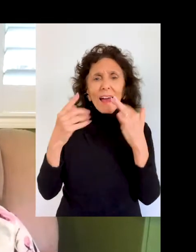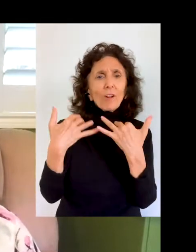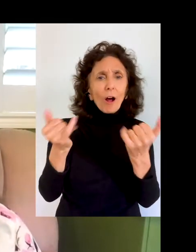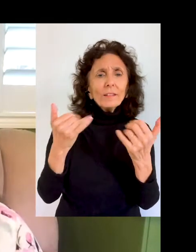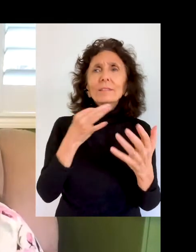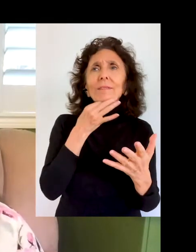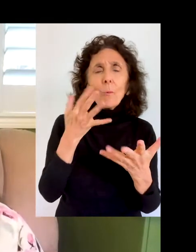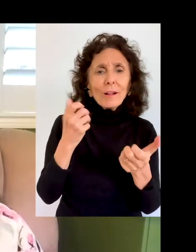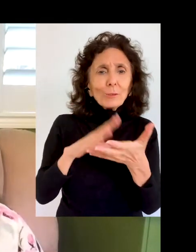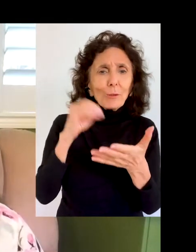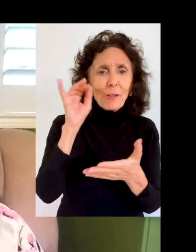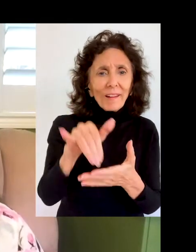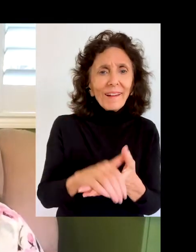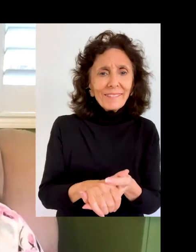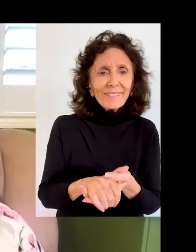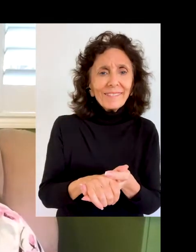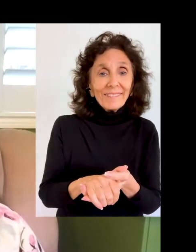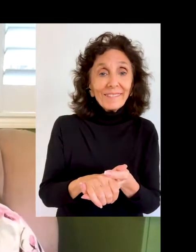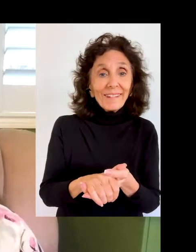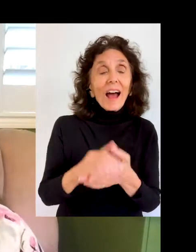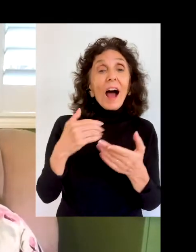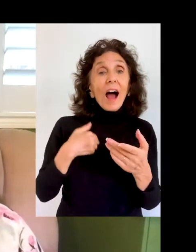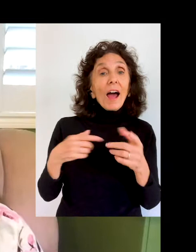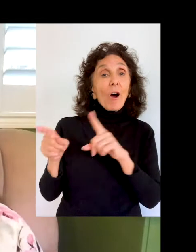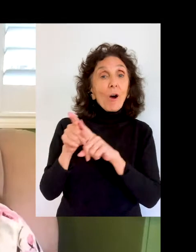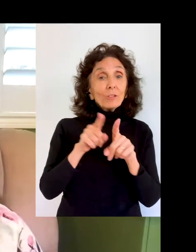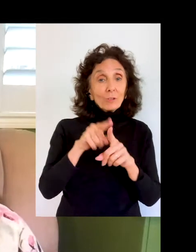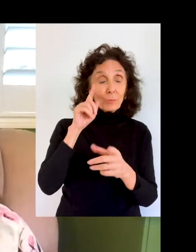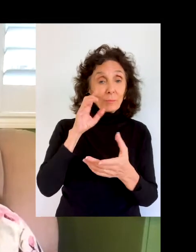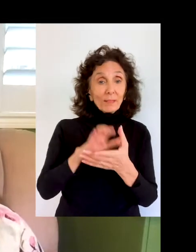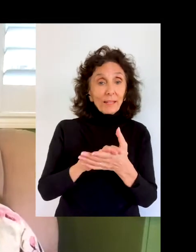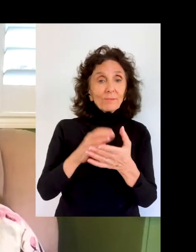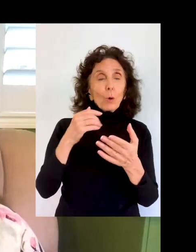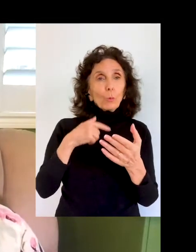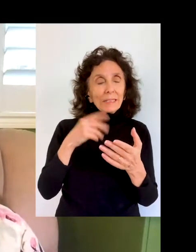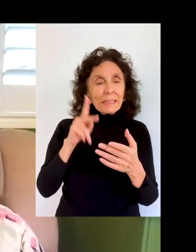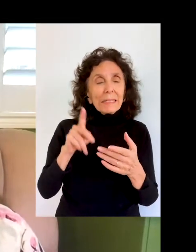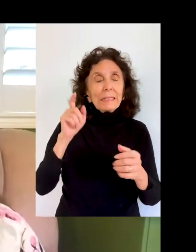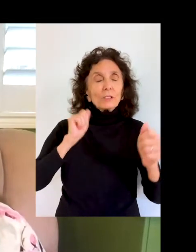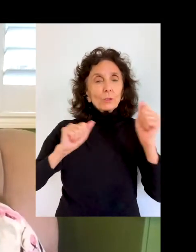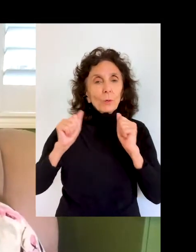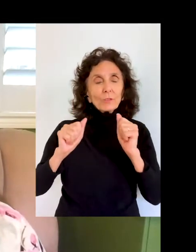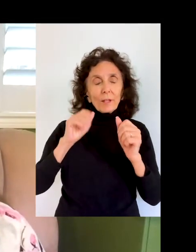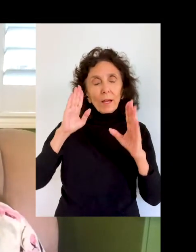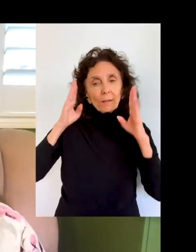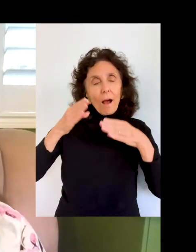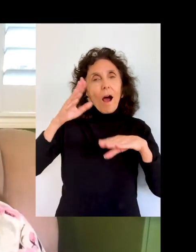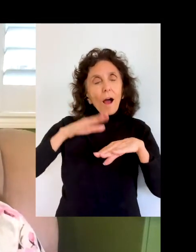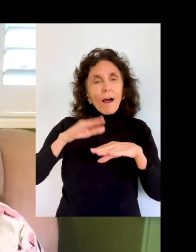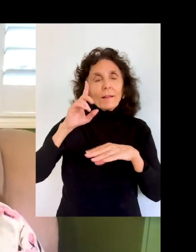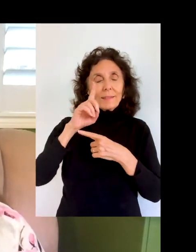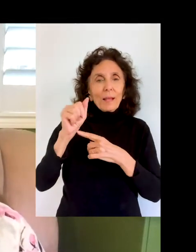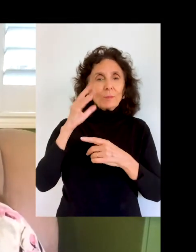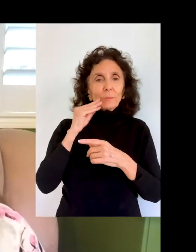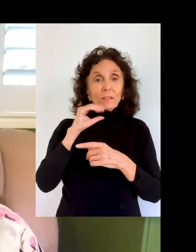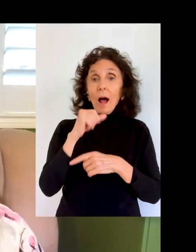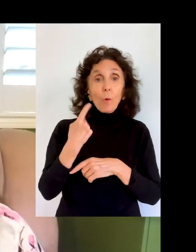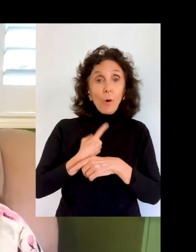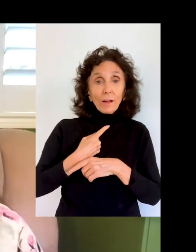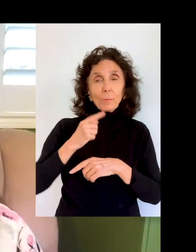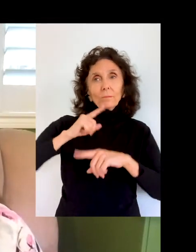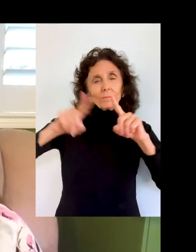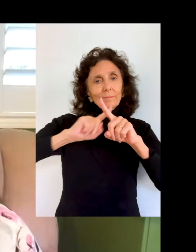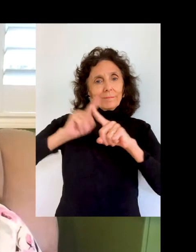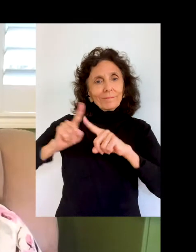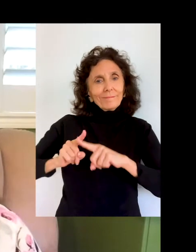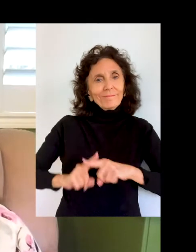on. I also think we need more works that center a wide variety of disabled experiences. This year, I became a cancer survivor, and I've seen